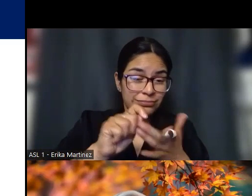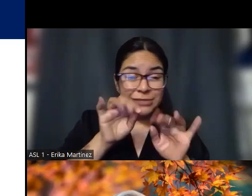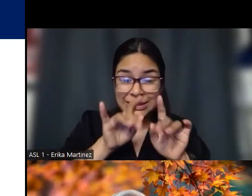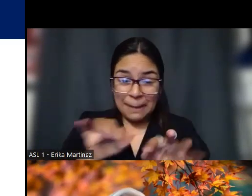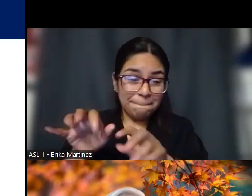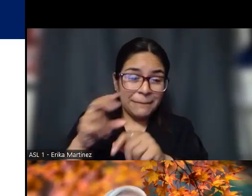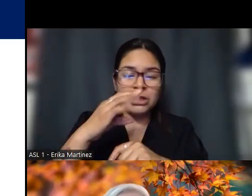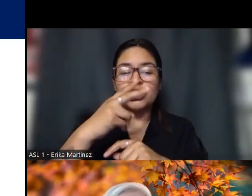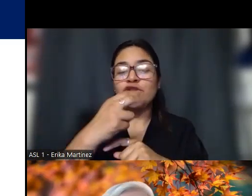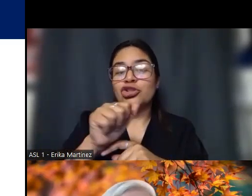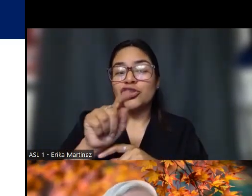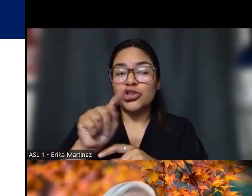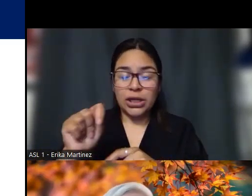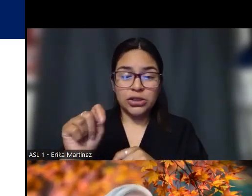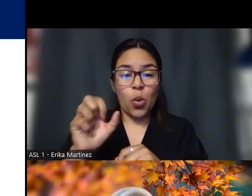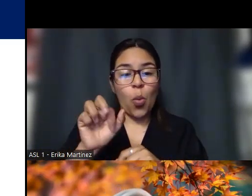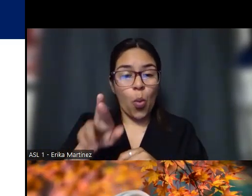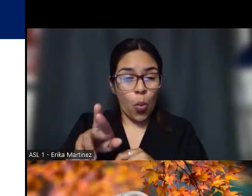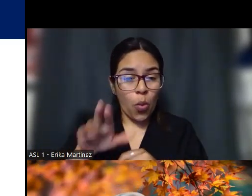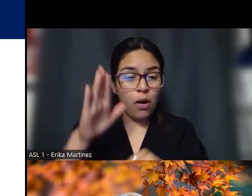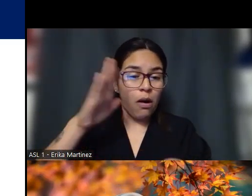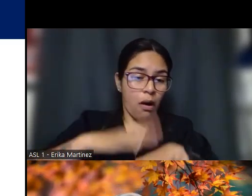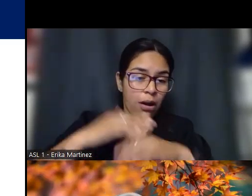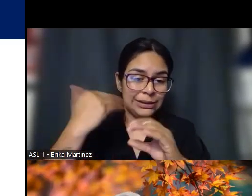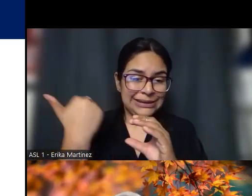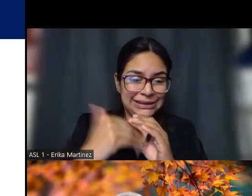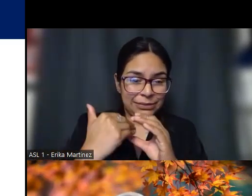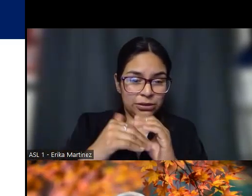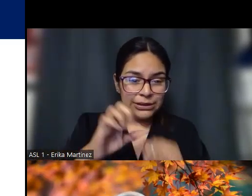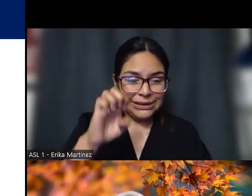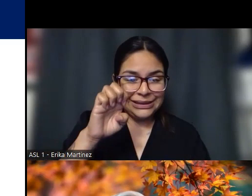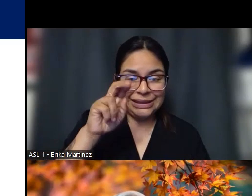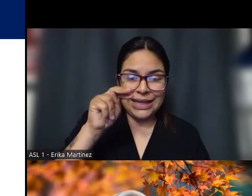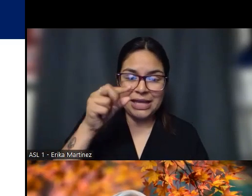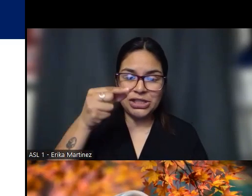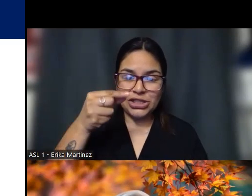our Engage email box, which is engage,